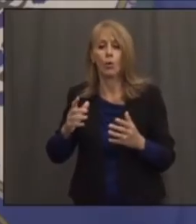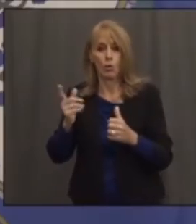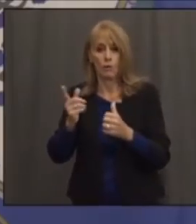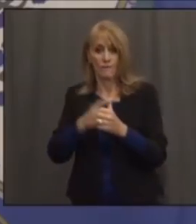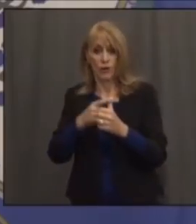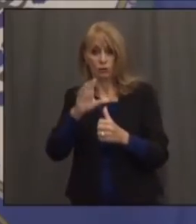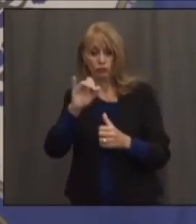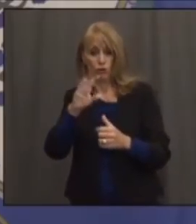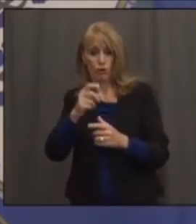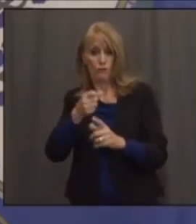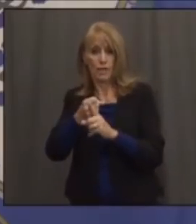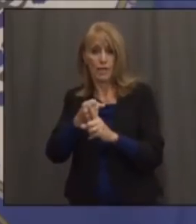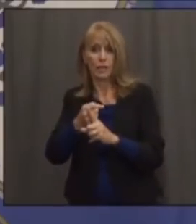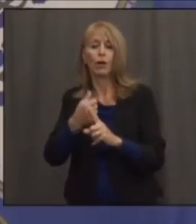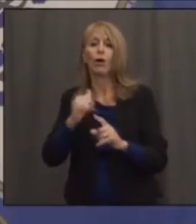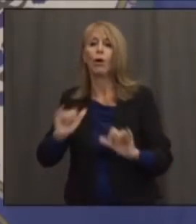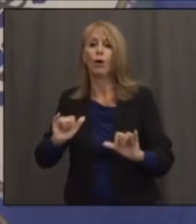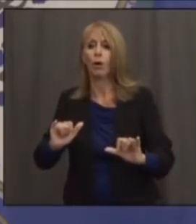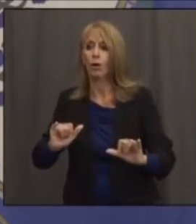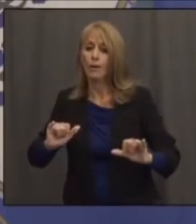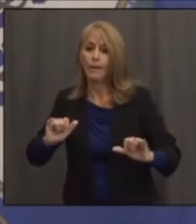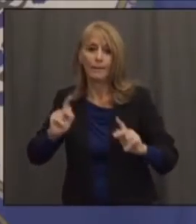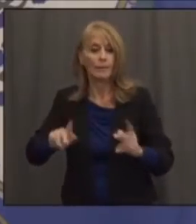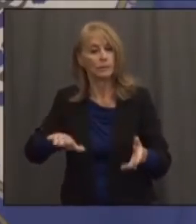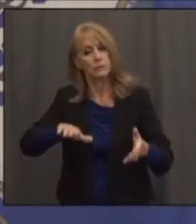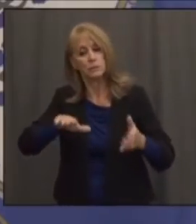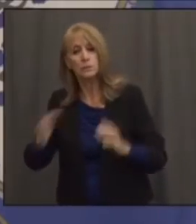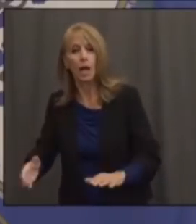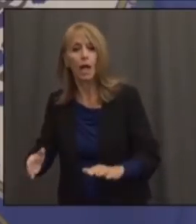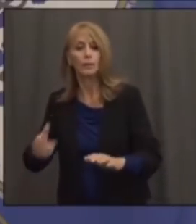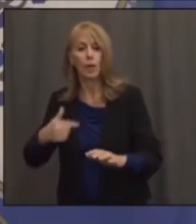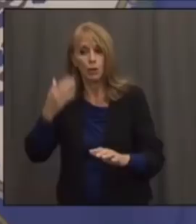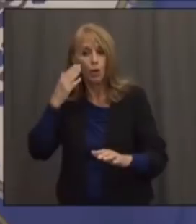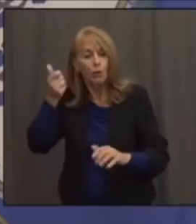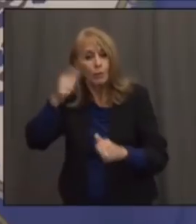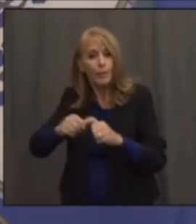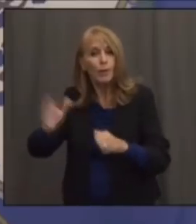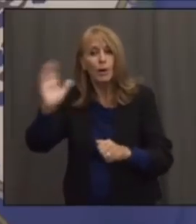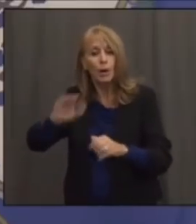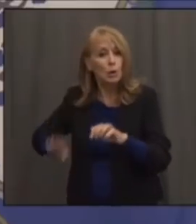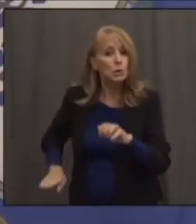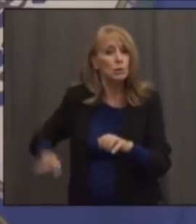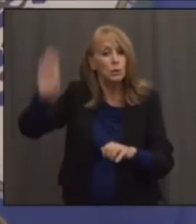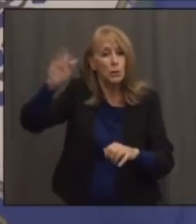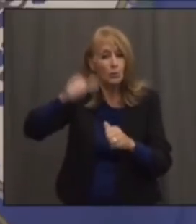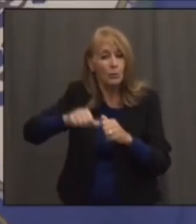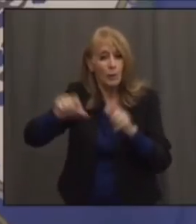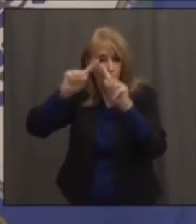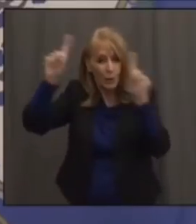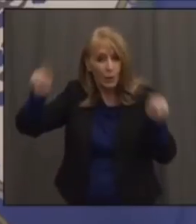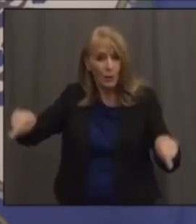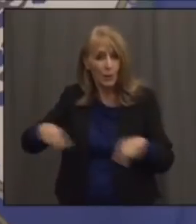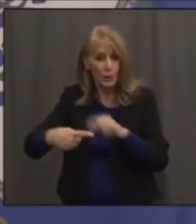and we learned quickly. And you'll see after that surge, you remember from that chart Max showed you earlier,